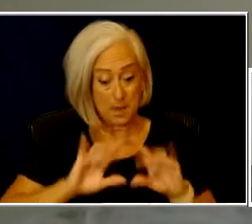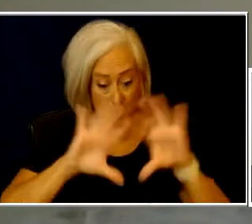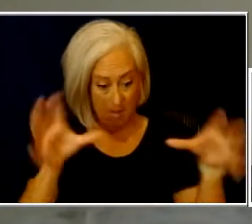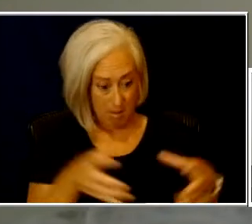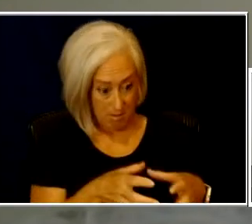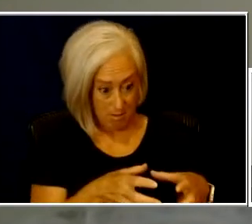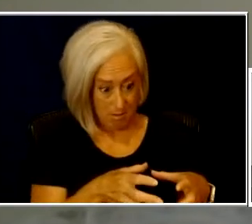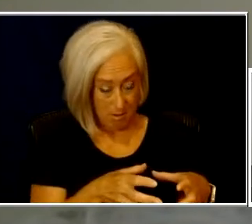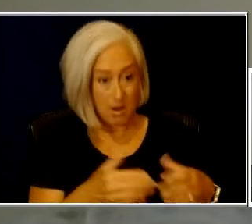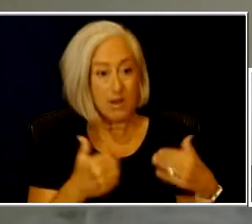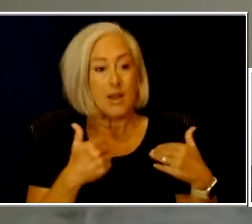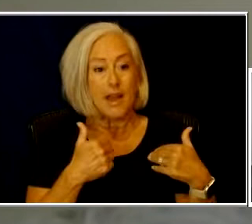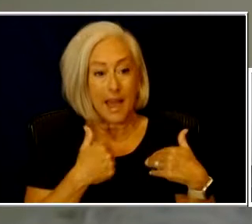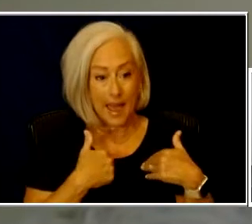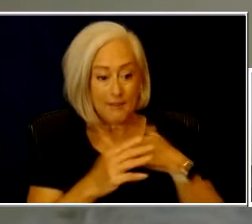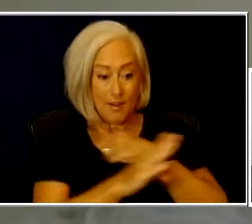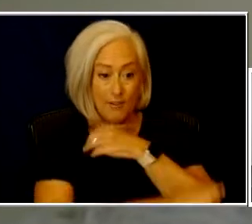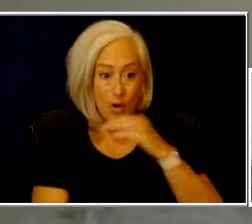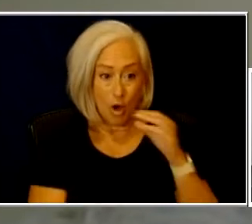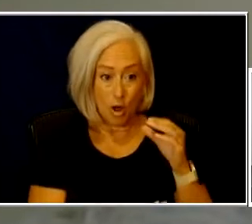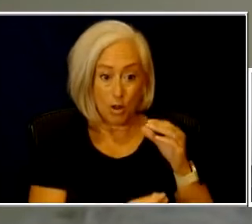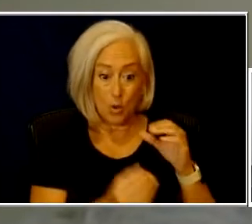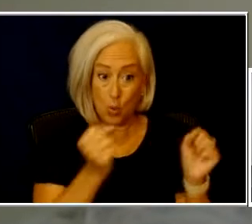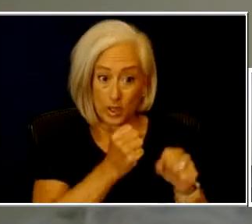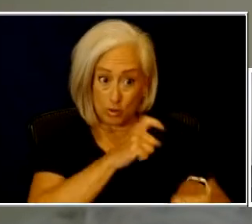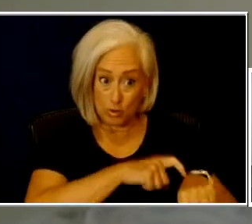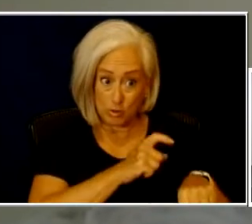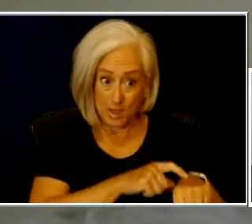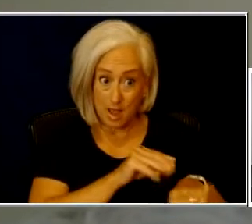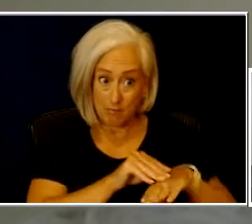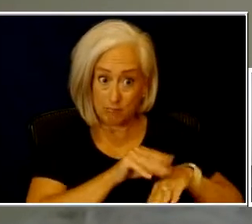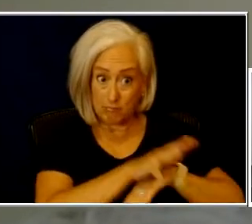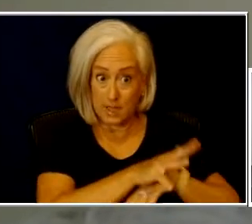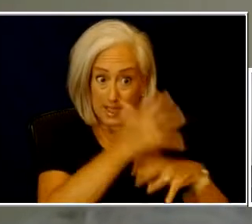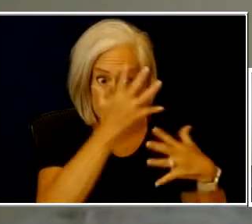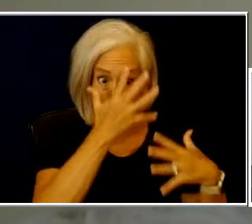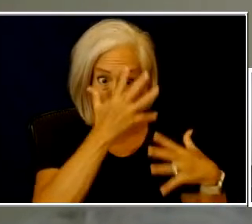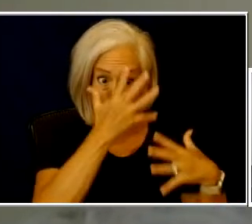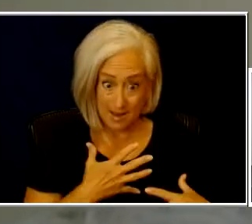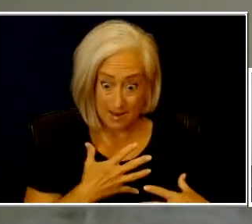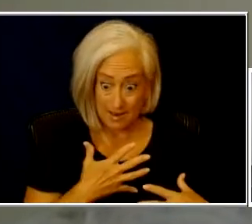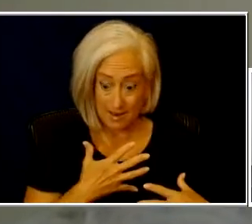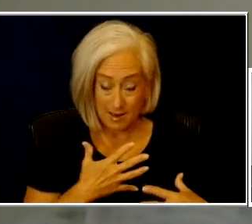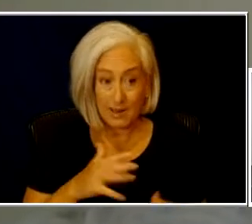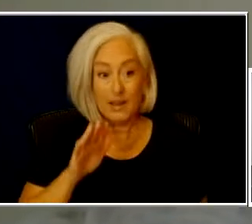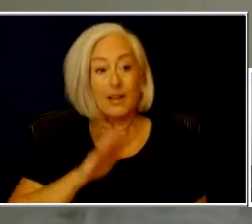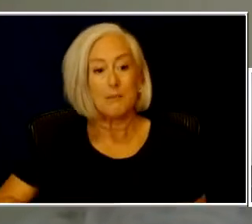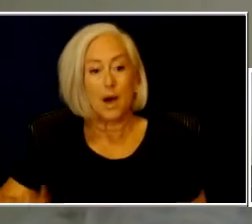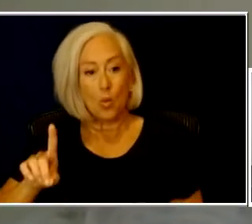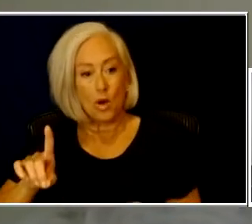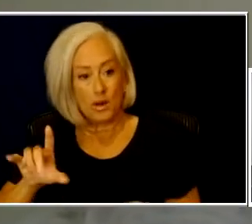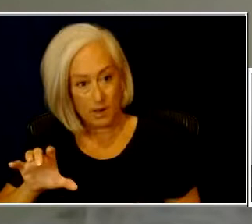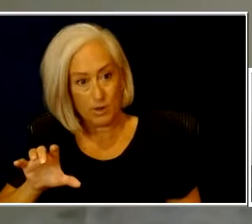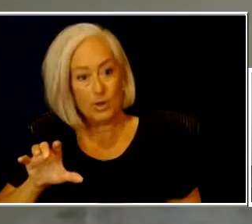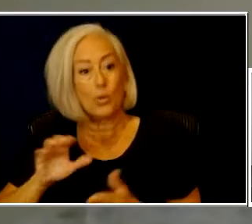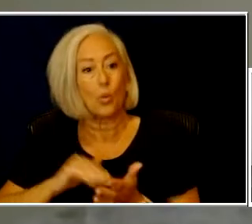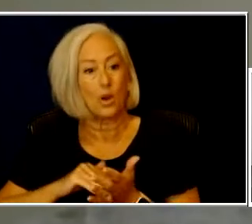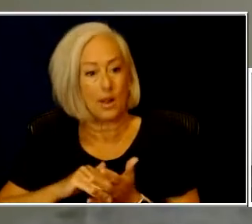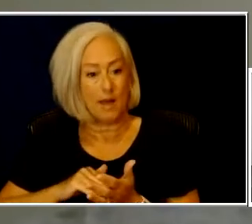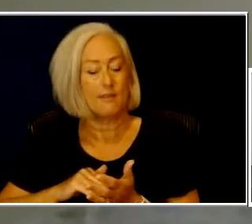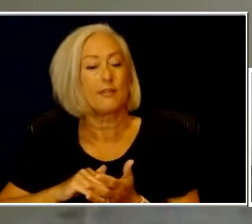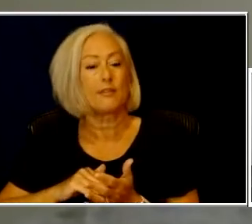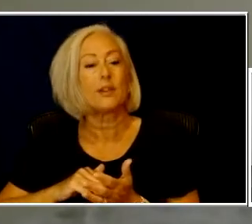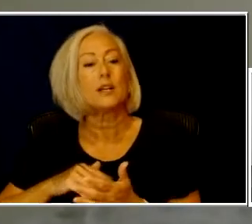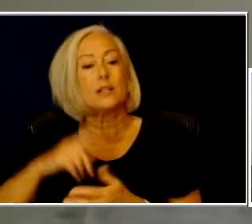fall and winter, of that 100, about 10 people will have the summer variety, in which during the summer, they are